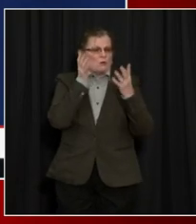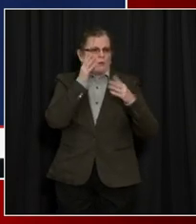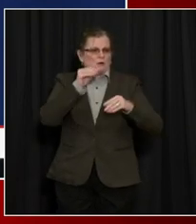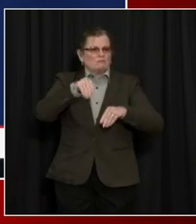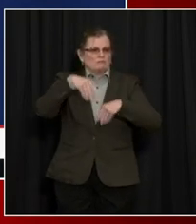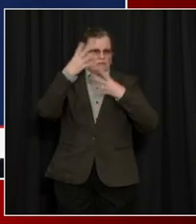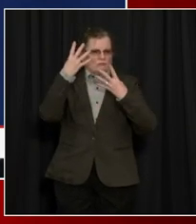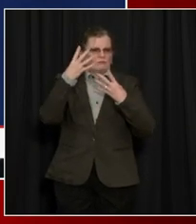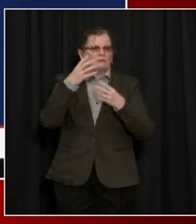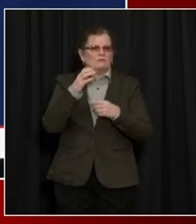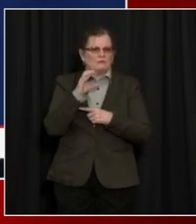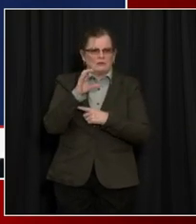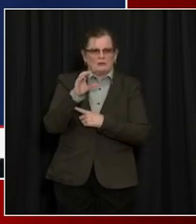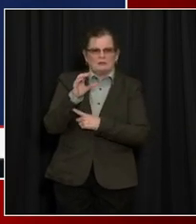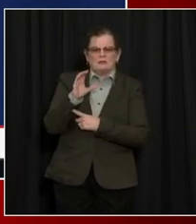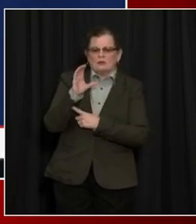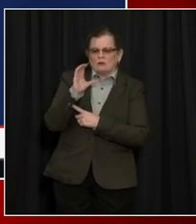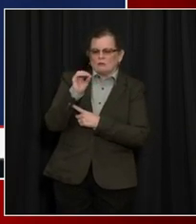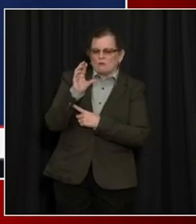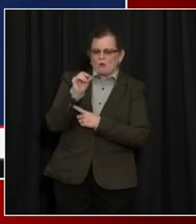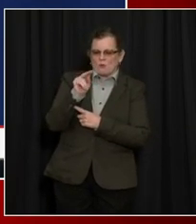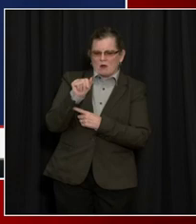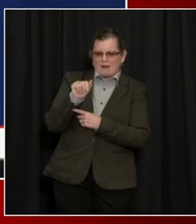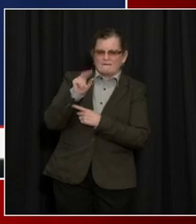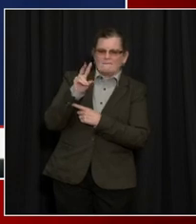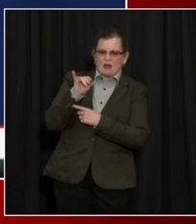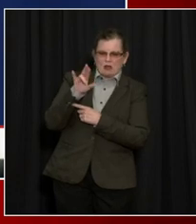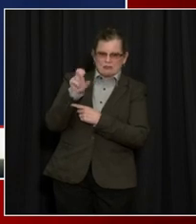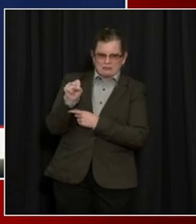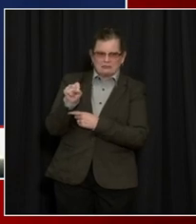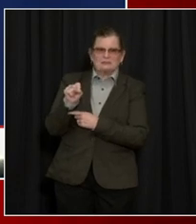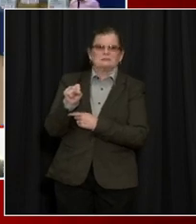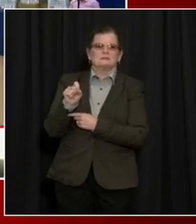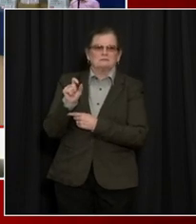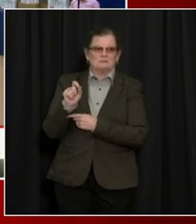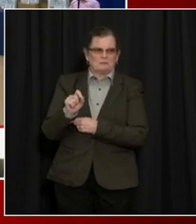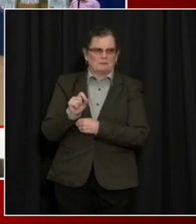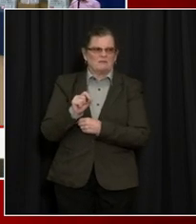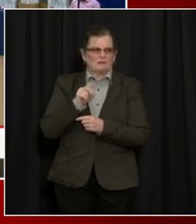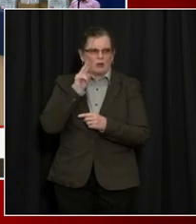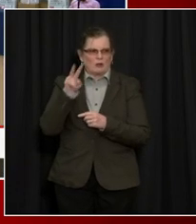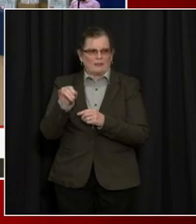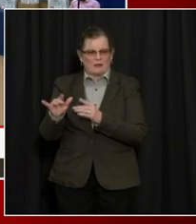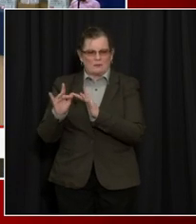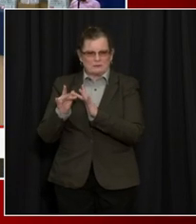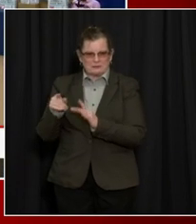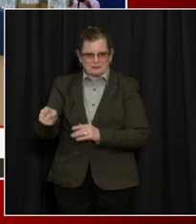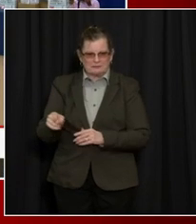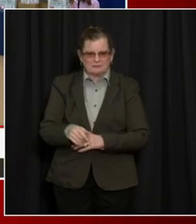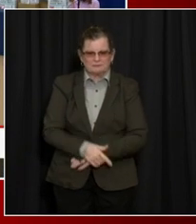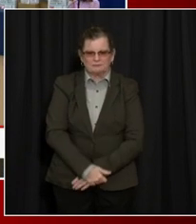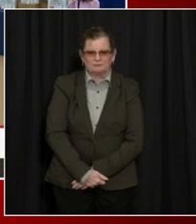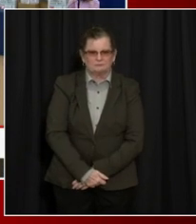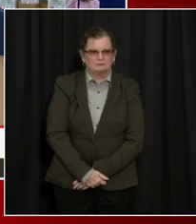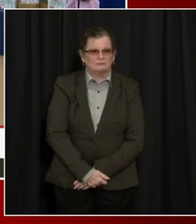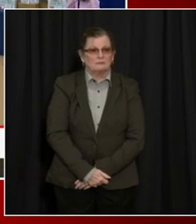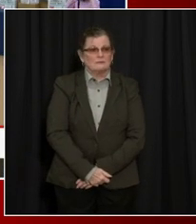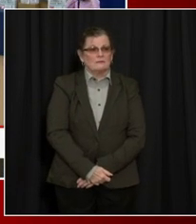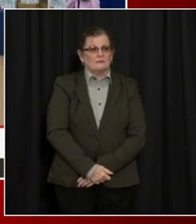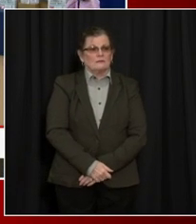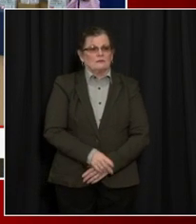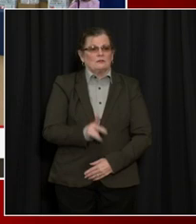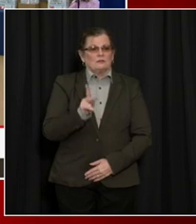coronavirus.dc.gov website. So thank you again for the opportunity to partner with you on this initiative. Thank you. Thank you, Ms. Nolan. And I'd like to thank you